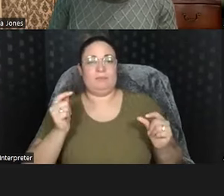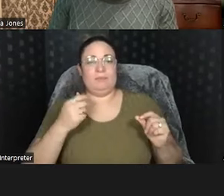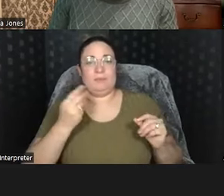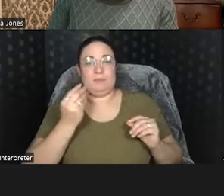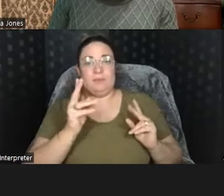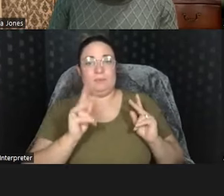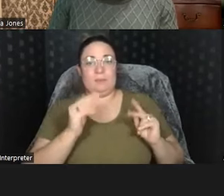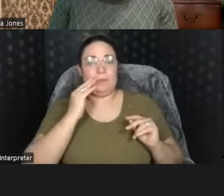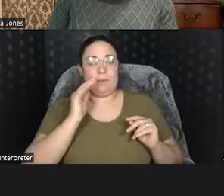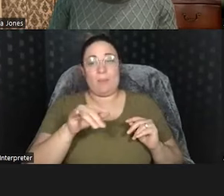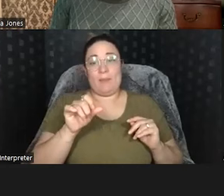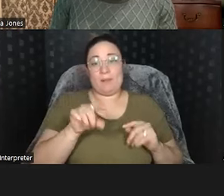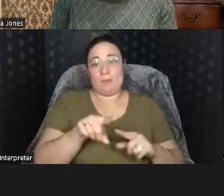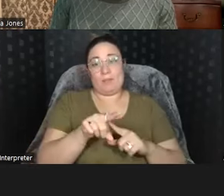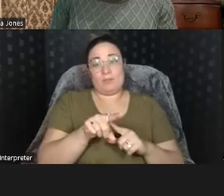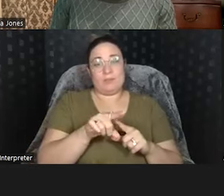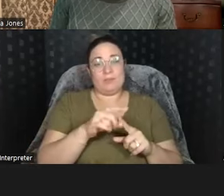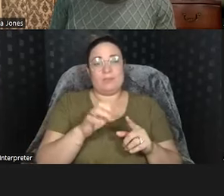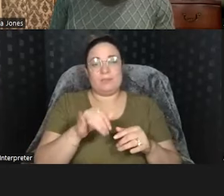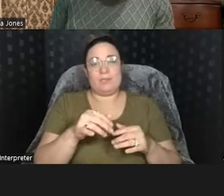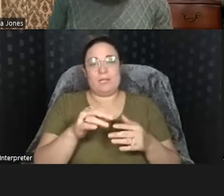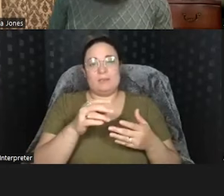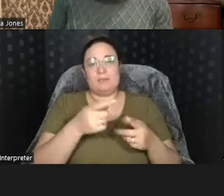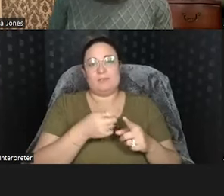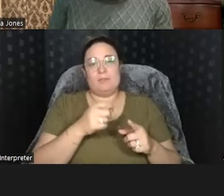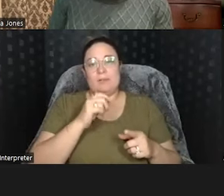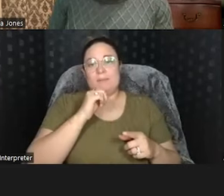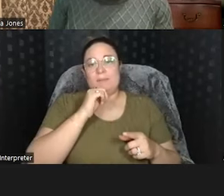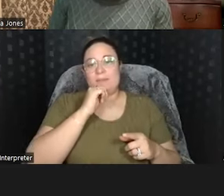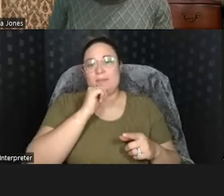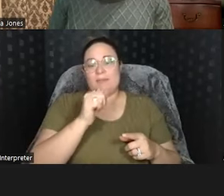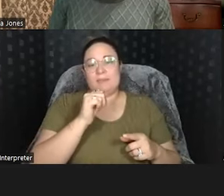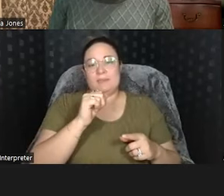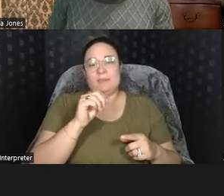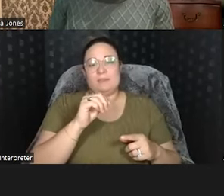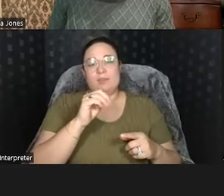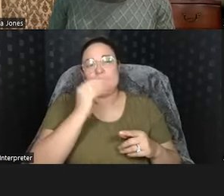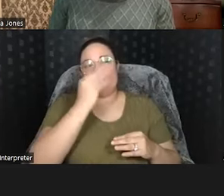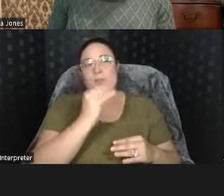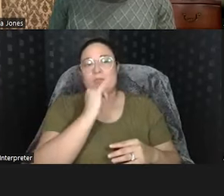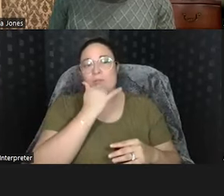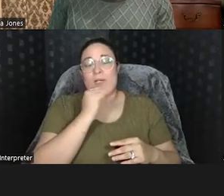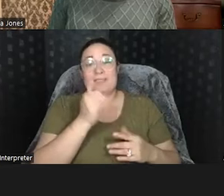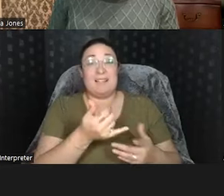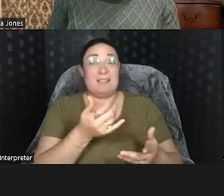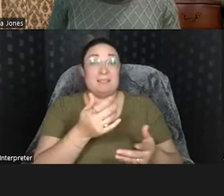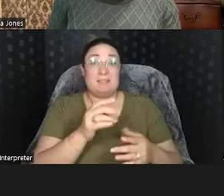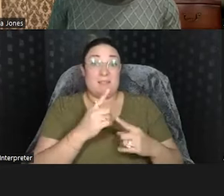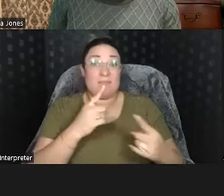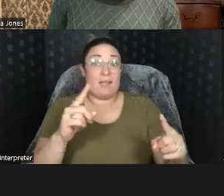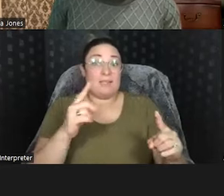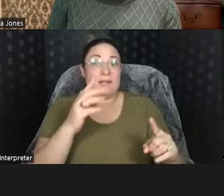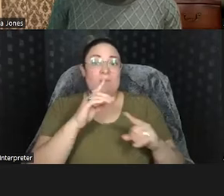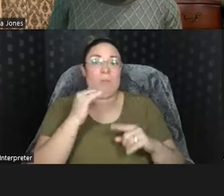that even that question is the result of disinformation. And what makes disinformation extremely effective is that it doesn't seem like